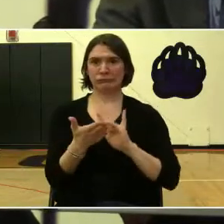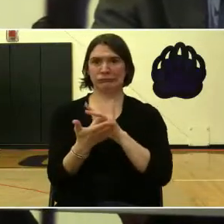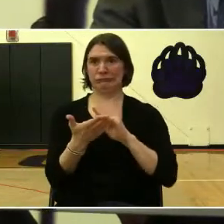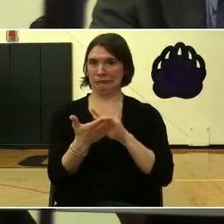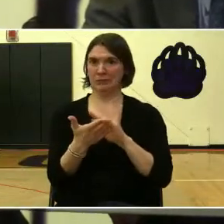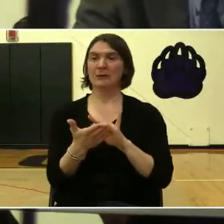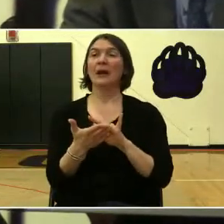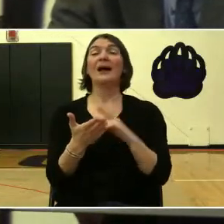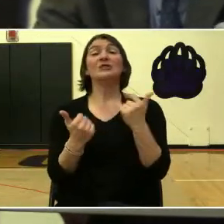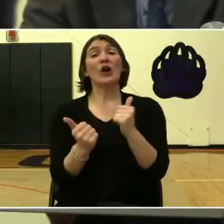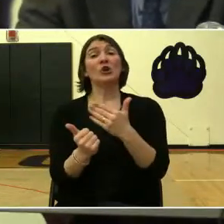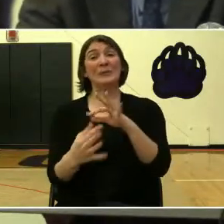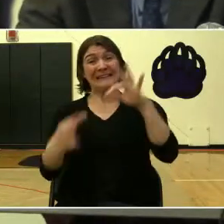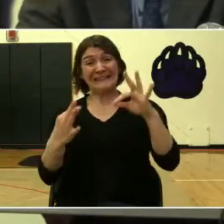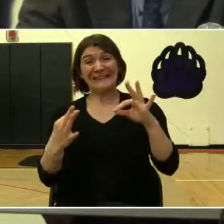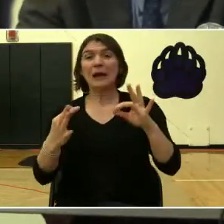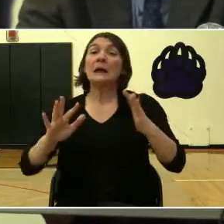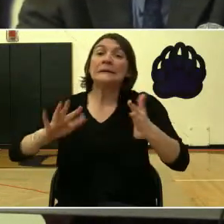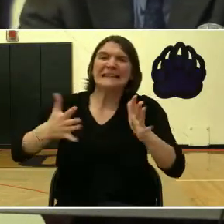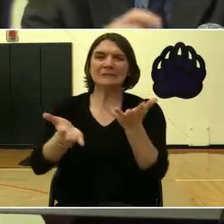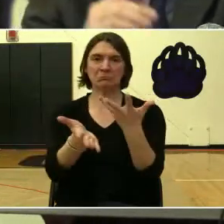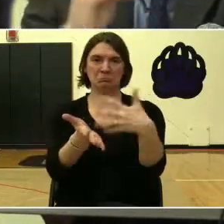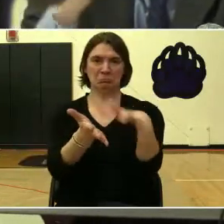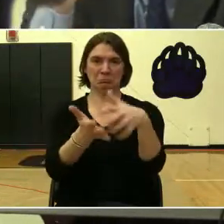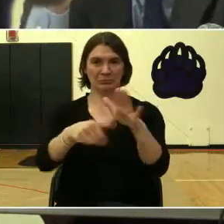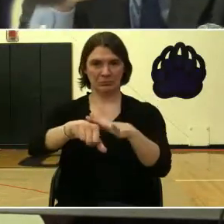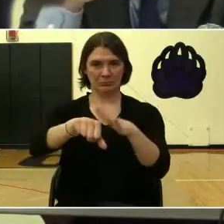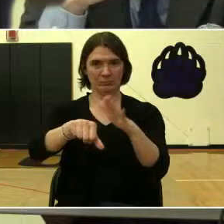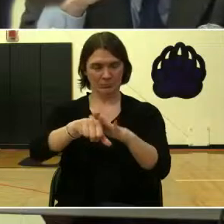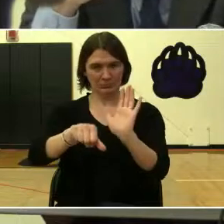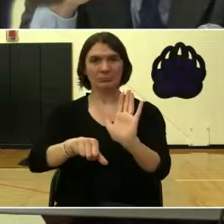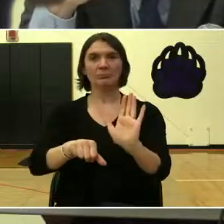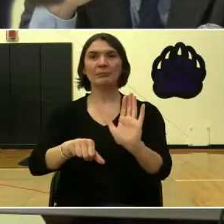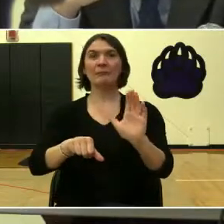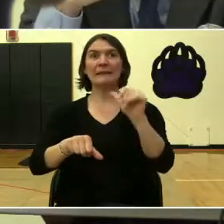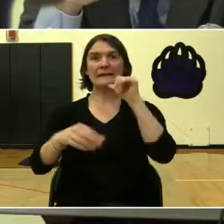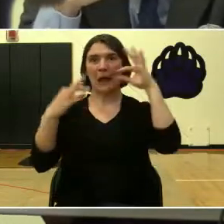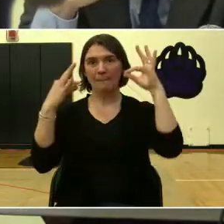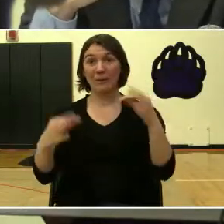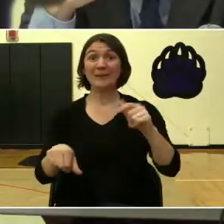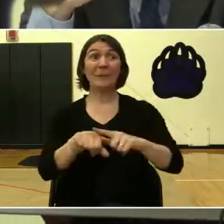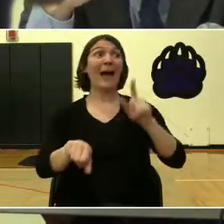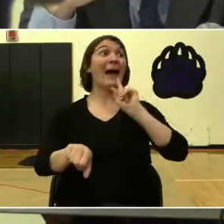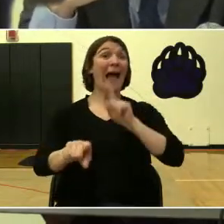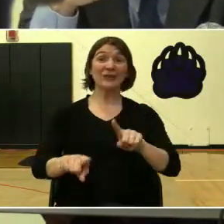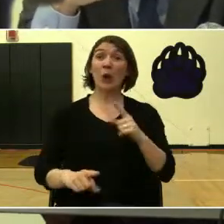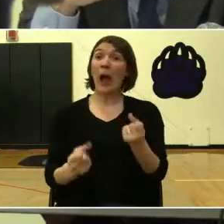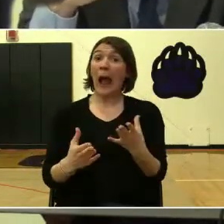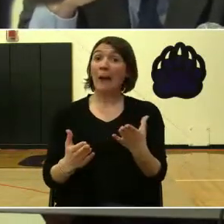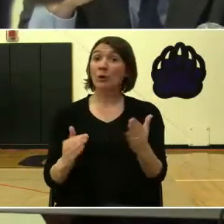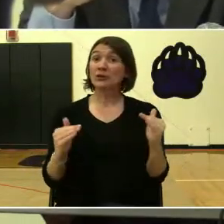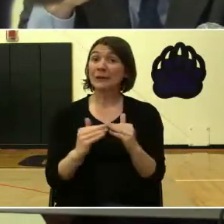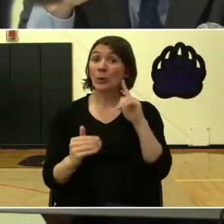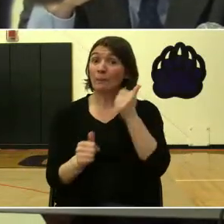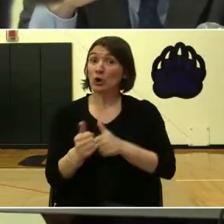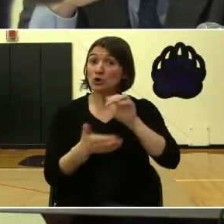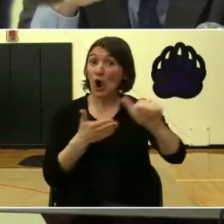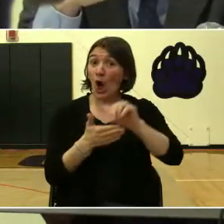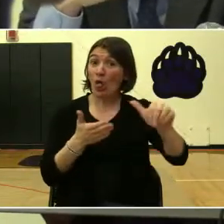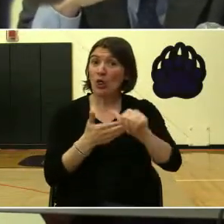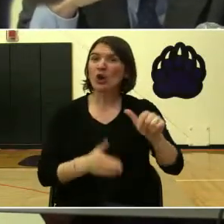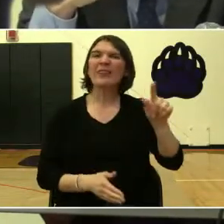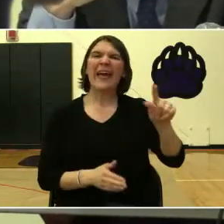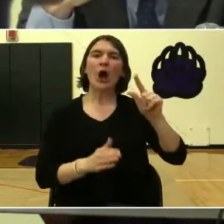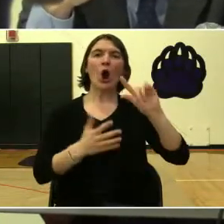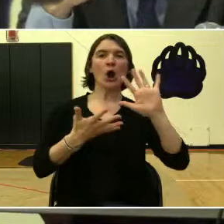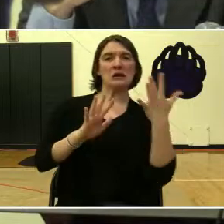want to get it as accurate as possible but I will put an asterisk next to every time we answer this question for you that they are making a